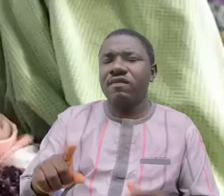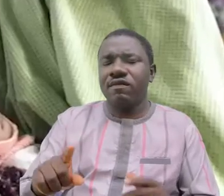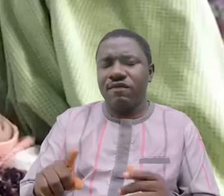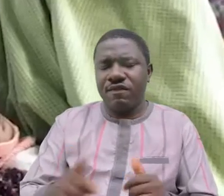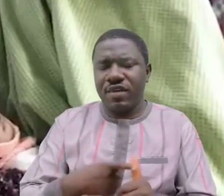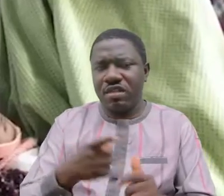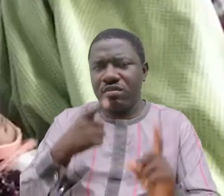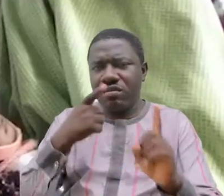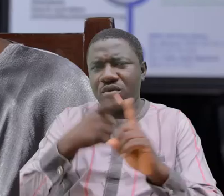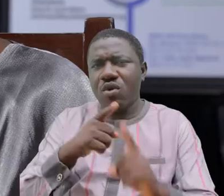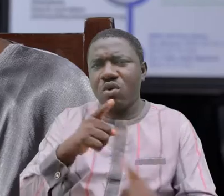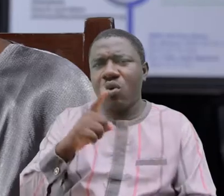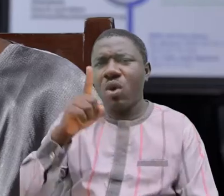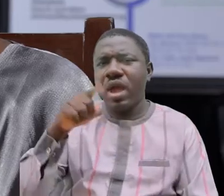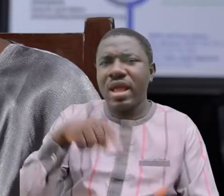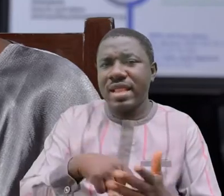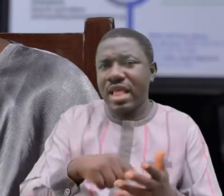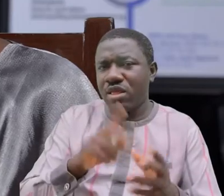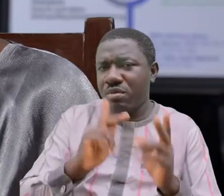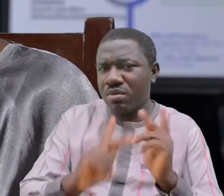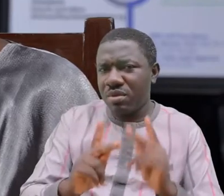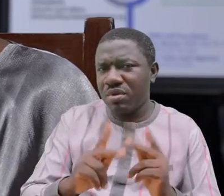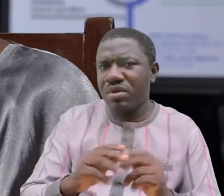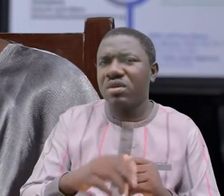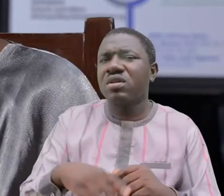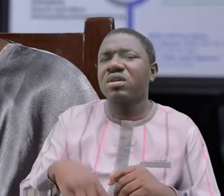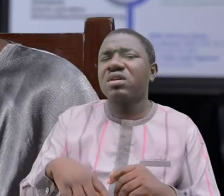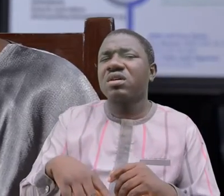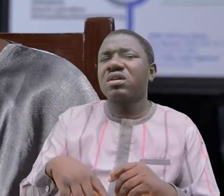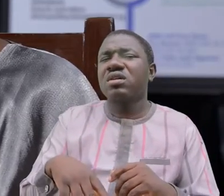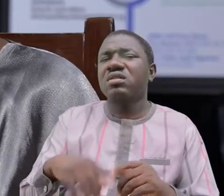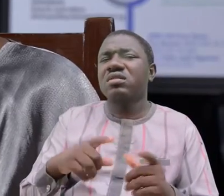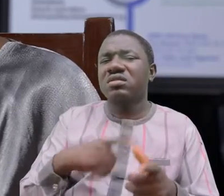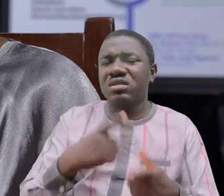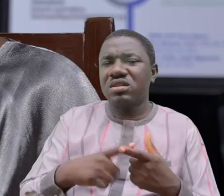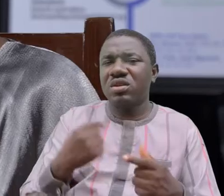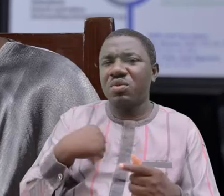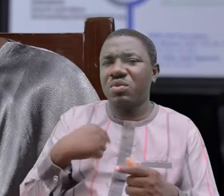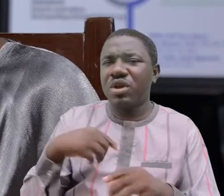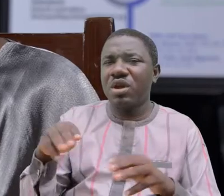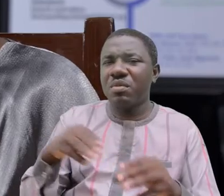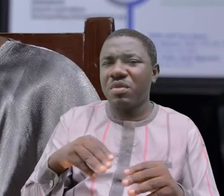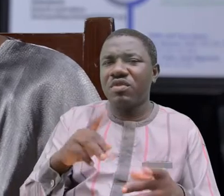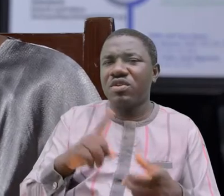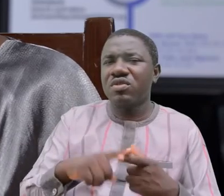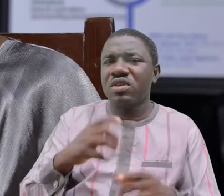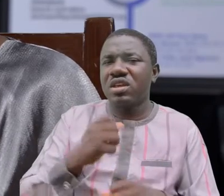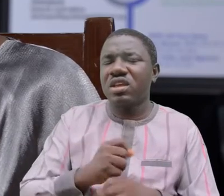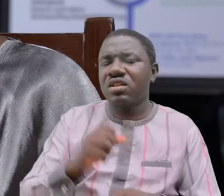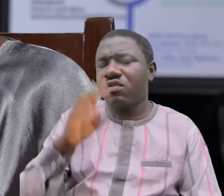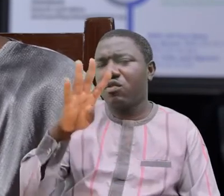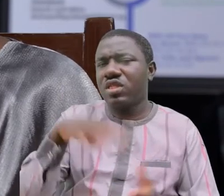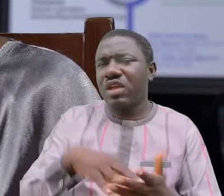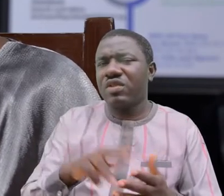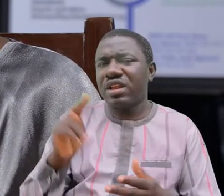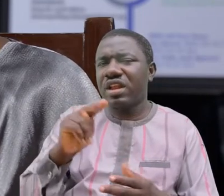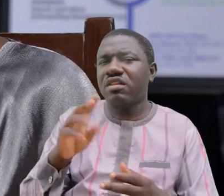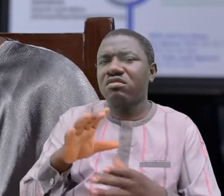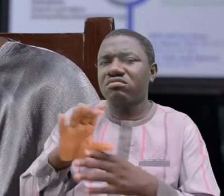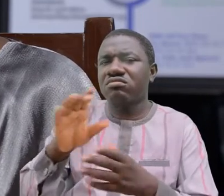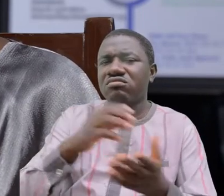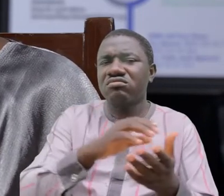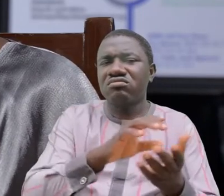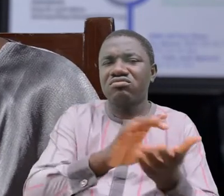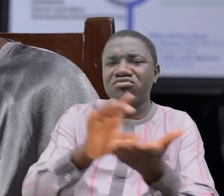1,000 days as pregnant women, plus a cash transfer of 4,000 naira on a monthly basis. So it's a nutrition sensitive